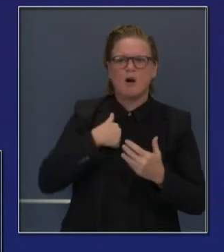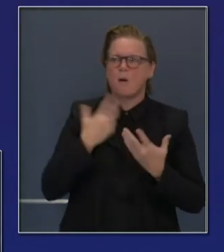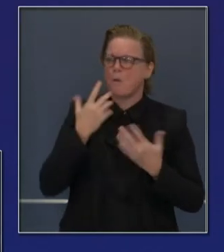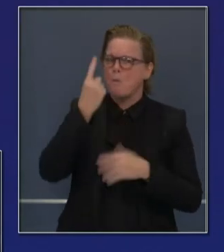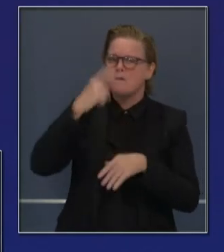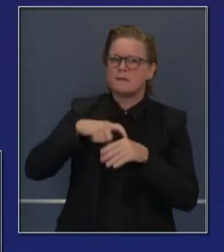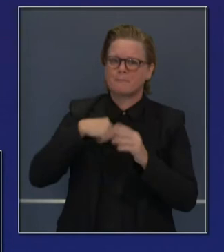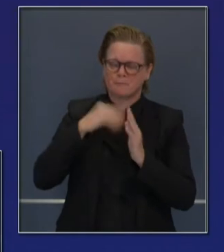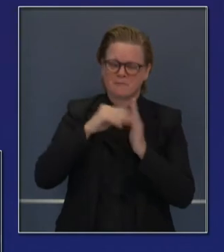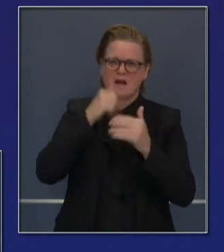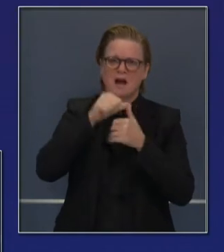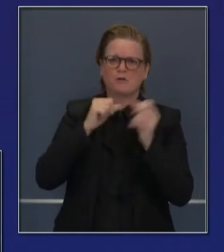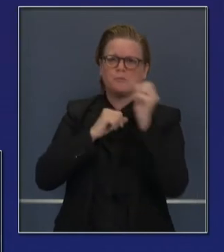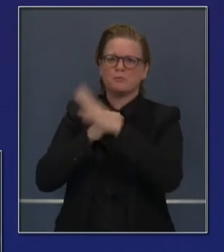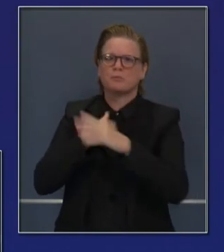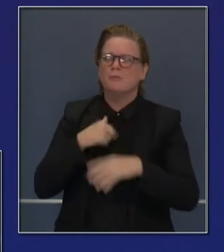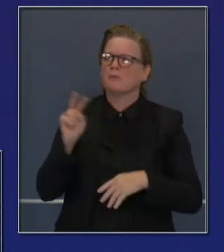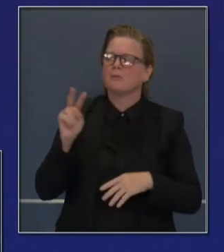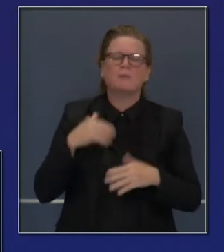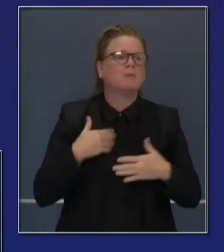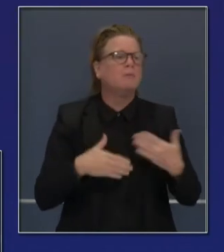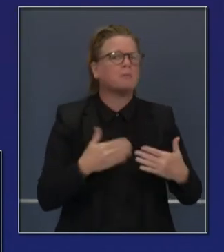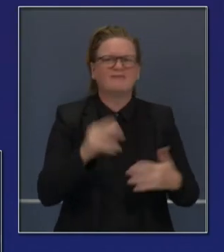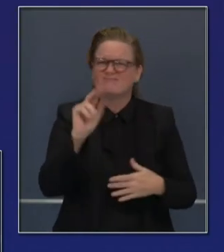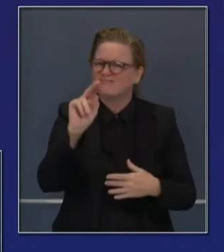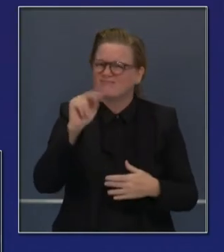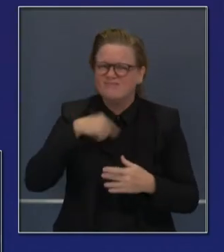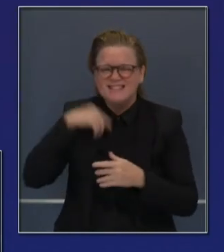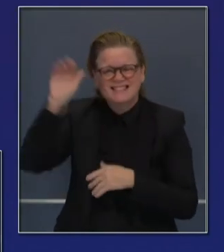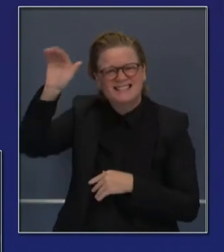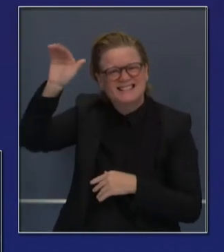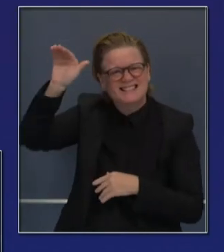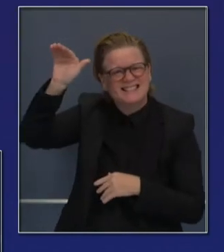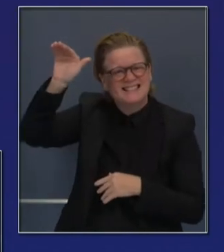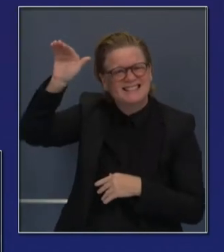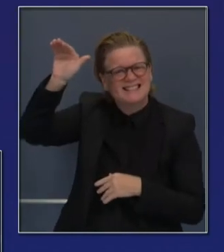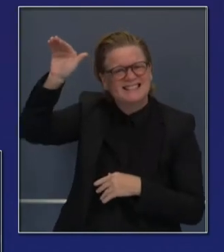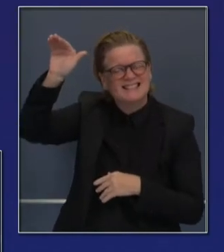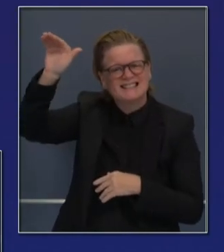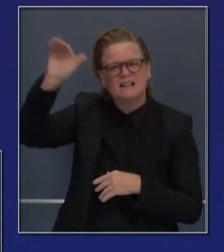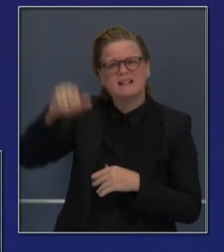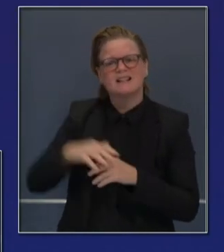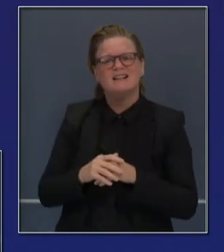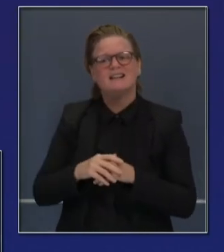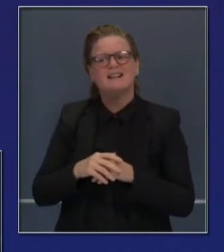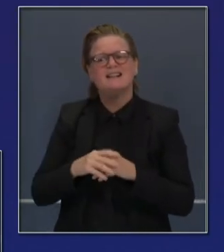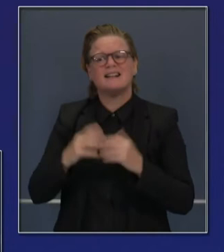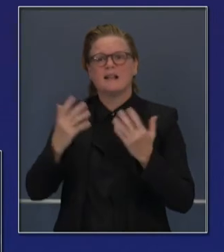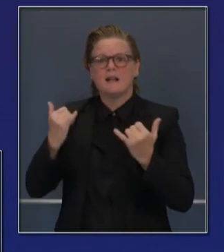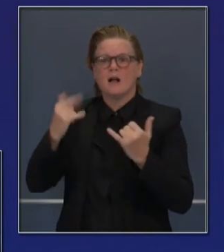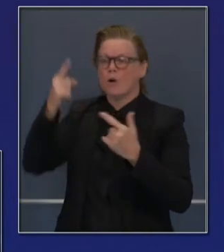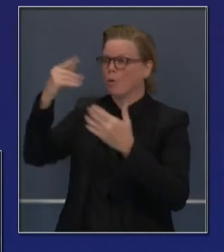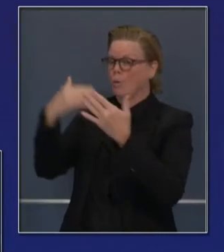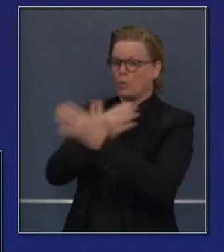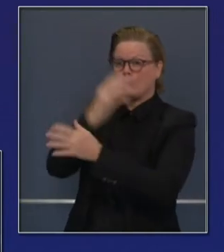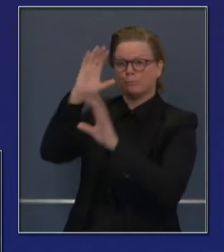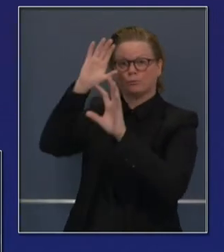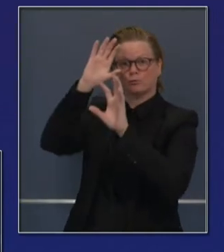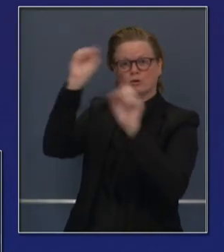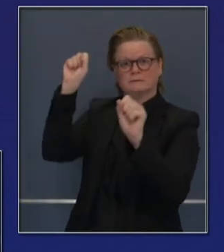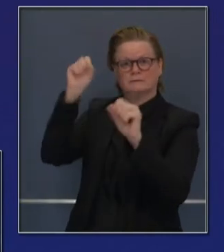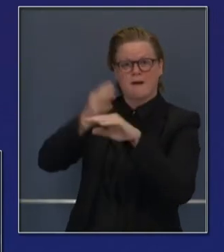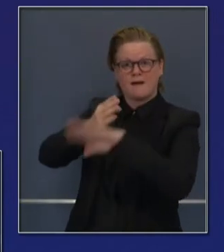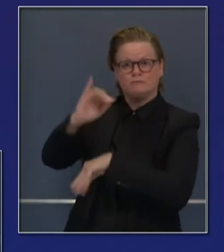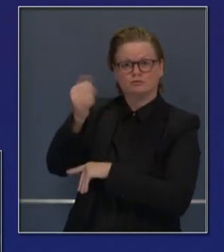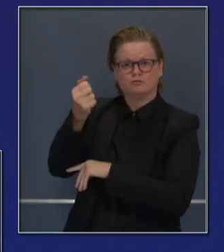weeks, and we'll continue to work aggressively with the Biden administration, the incoming administration, the transition to do what we